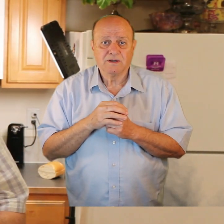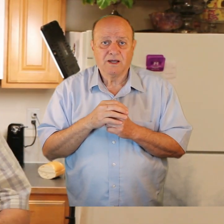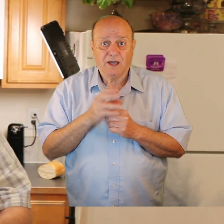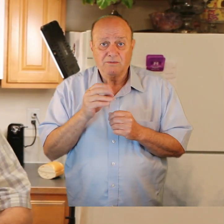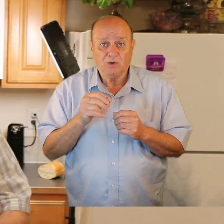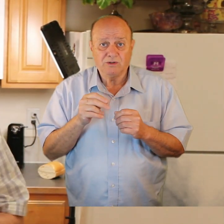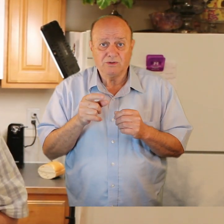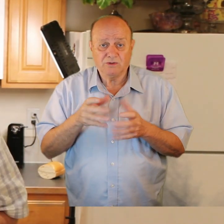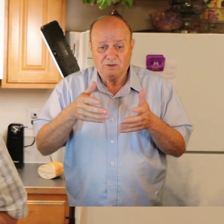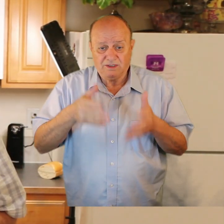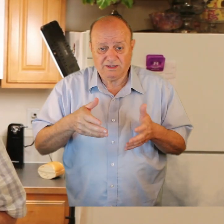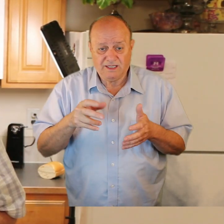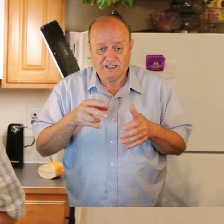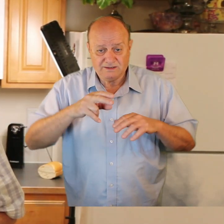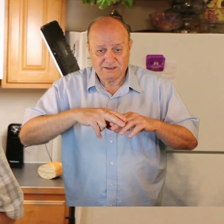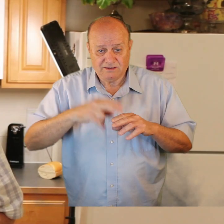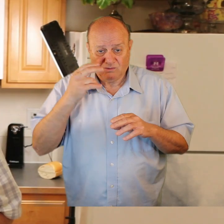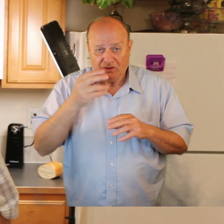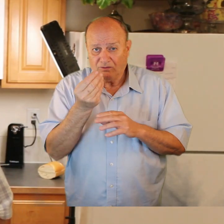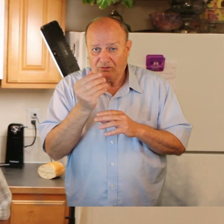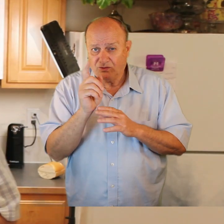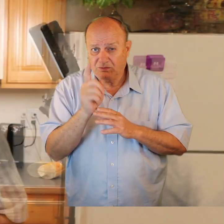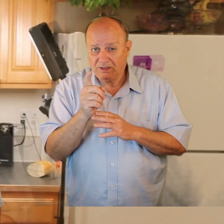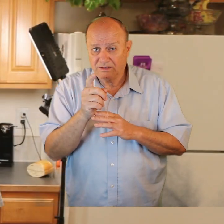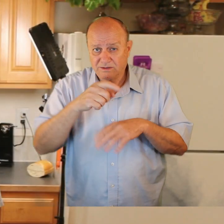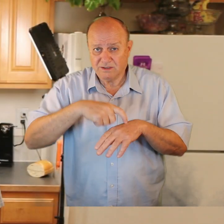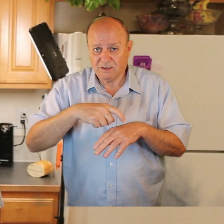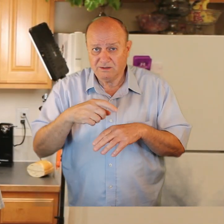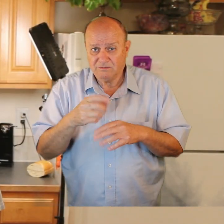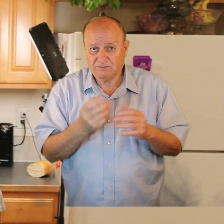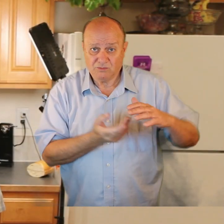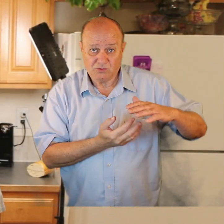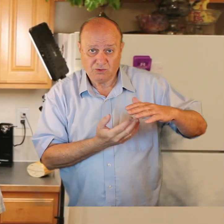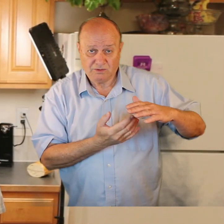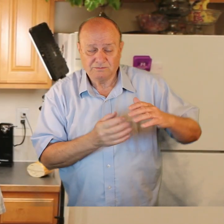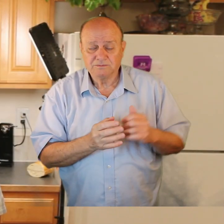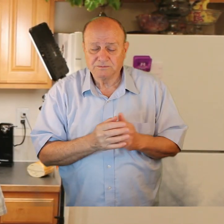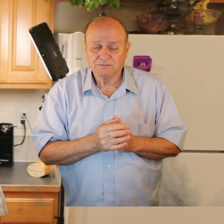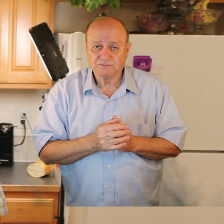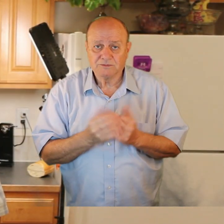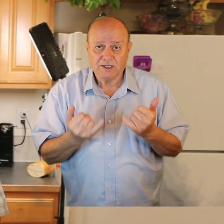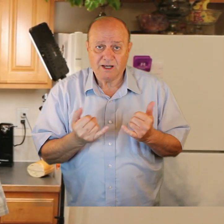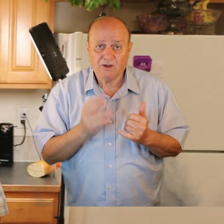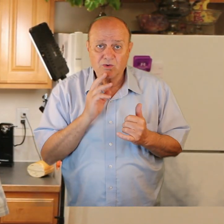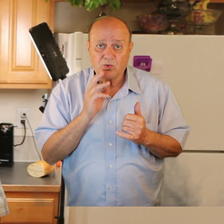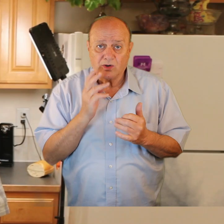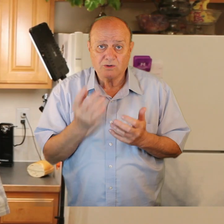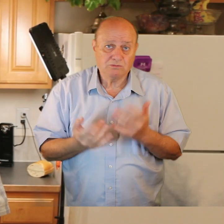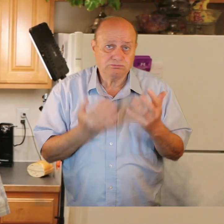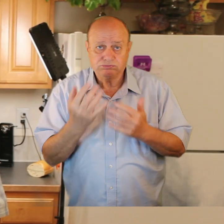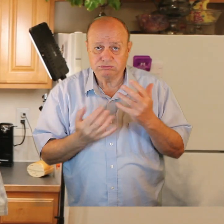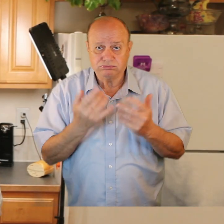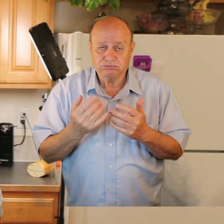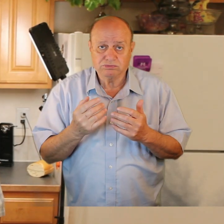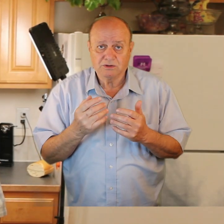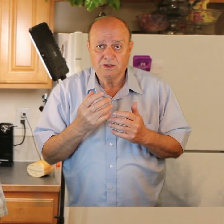let this sit for about 15 minutes while my other things are cooking on the stove. Okay, our water is boiling now, a nice full rolling